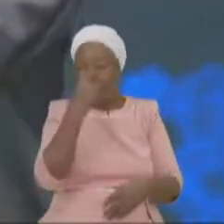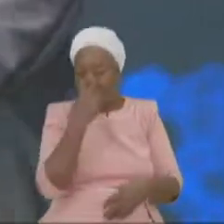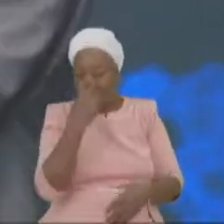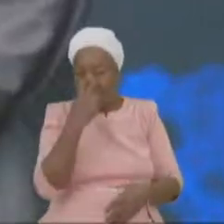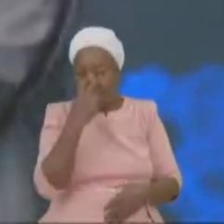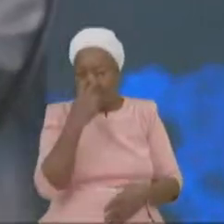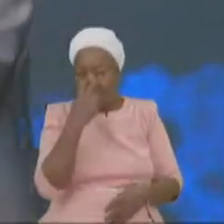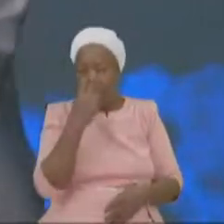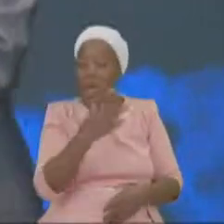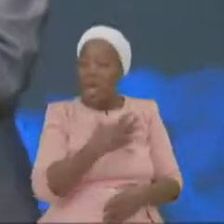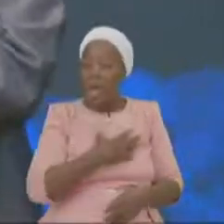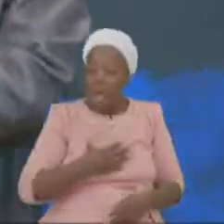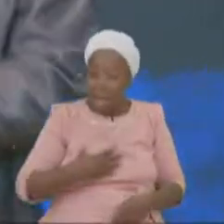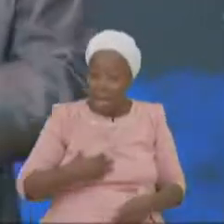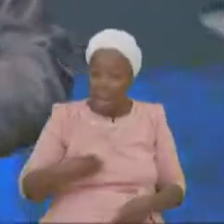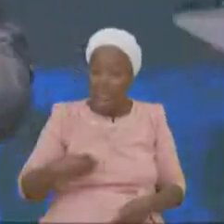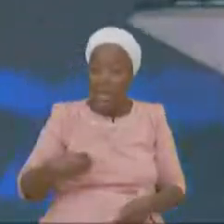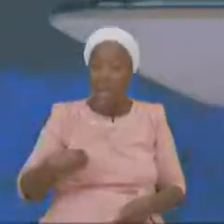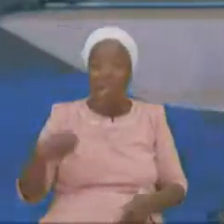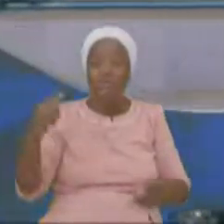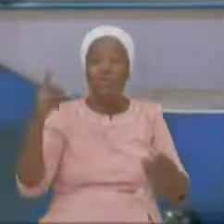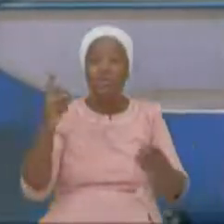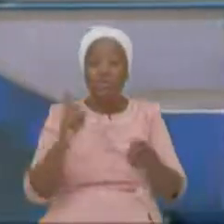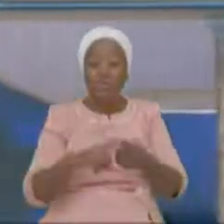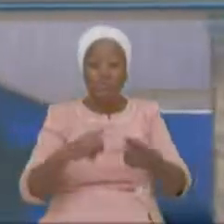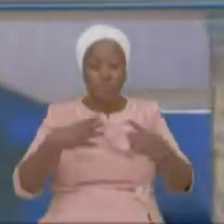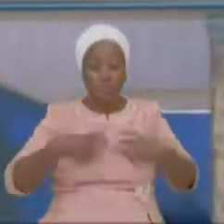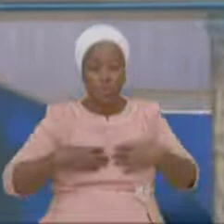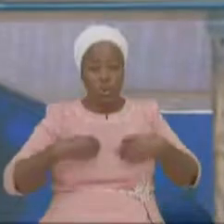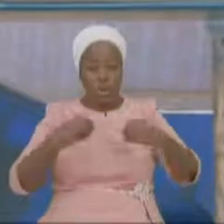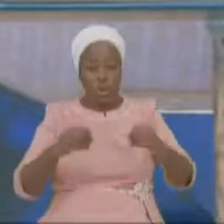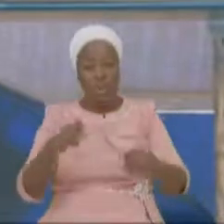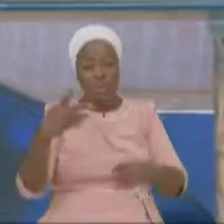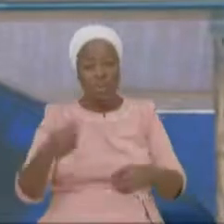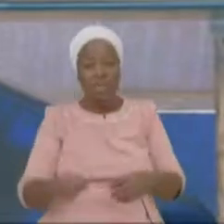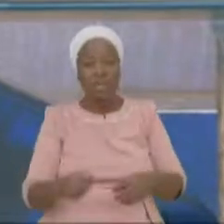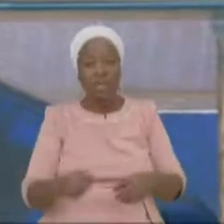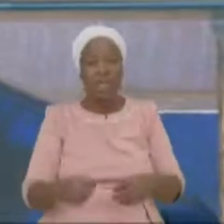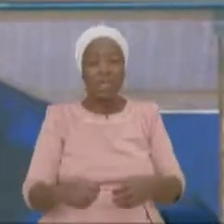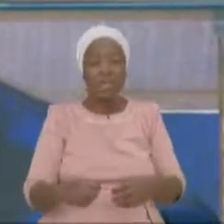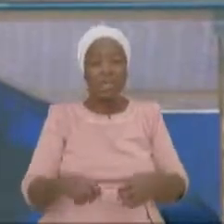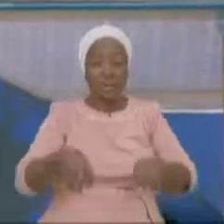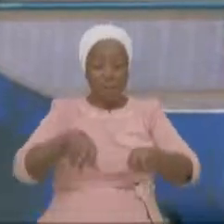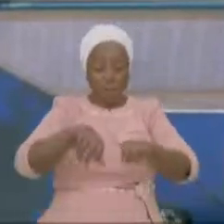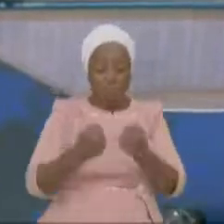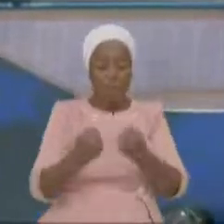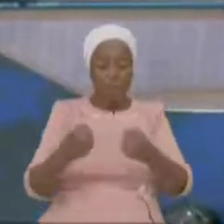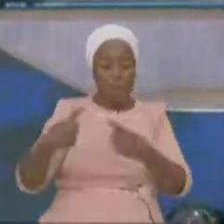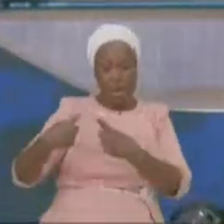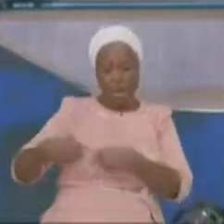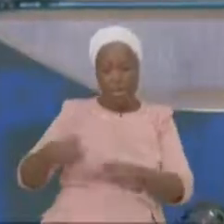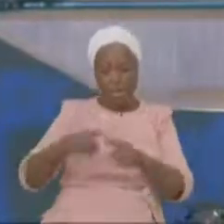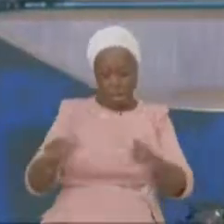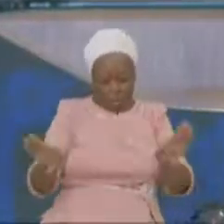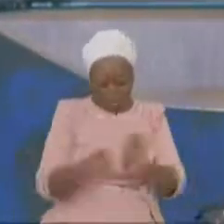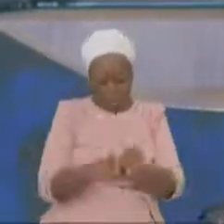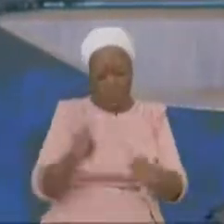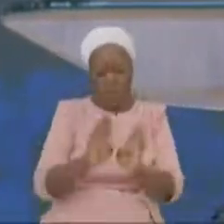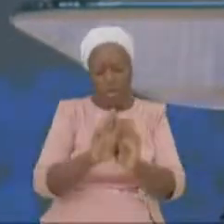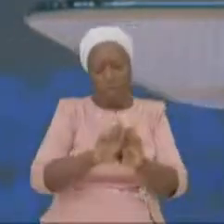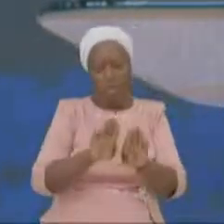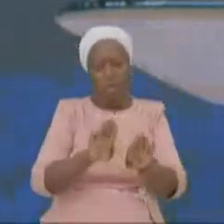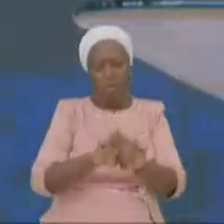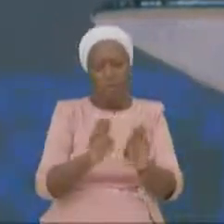blind, and to heal the brokenhearted. And he closed the book and he said,